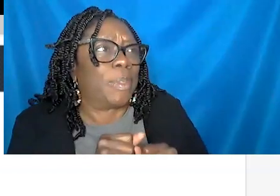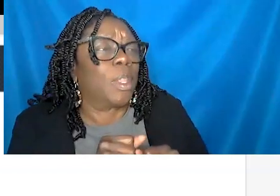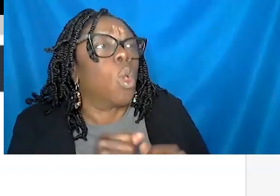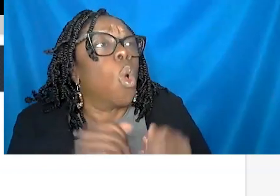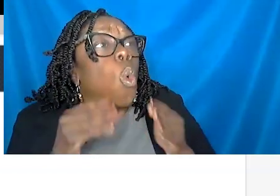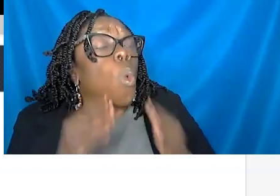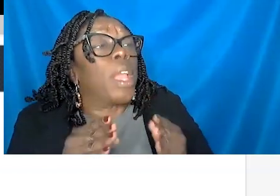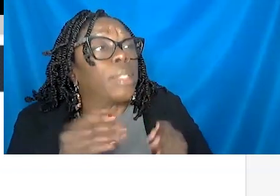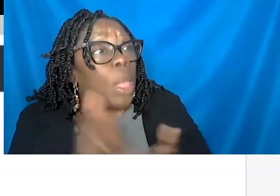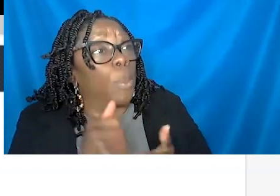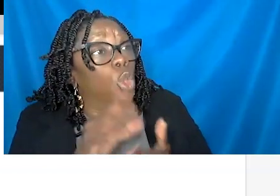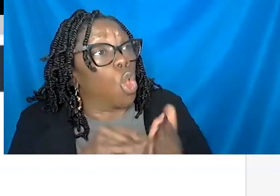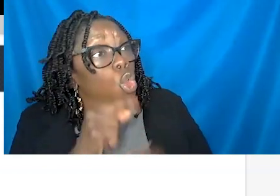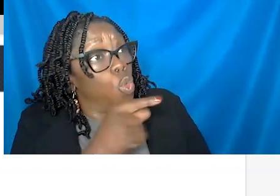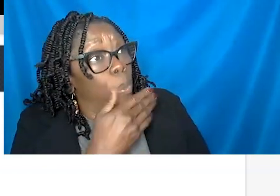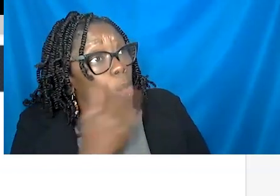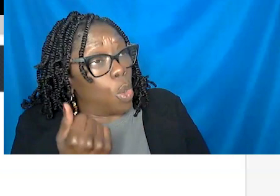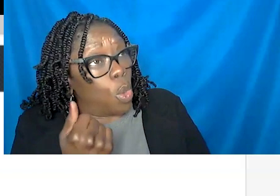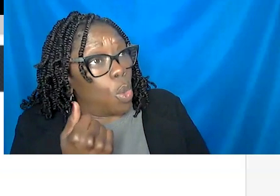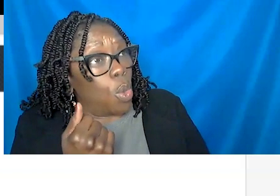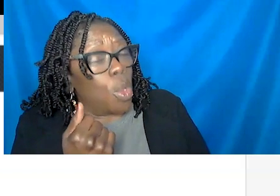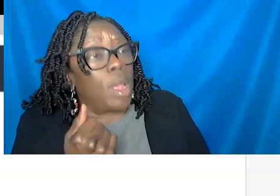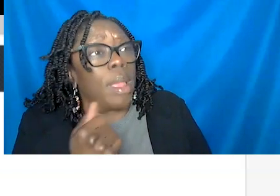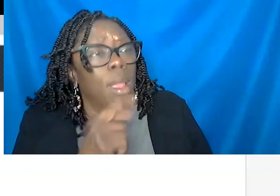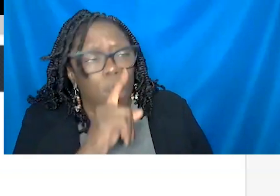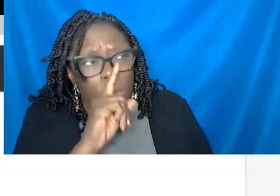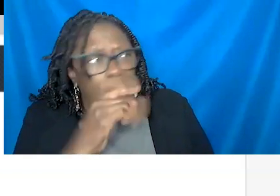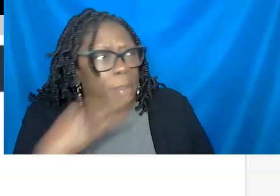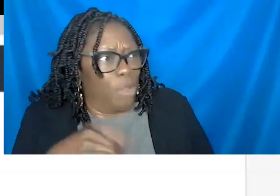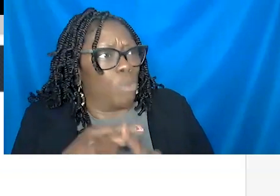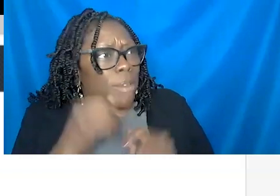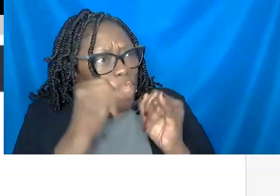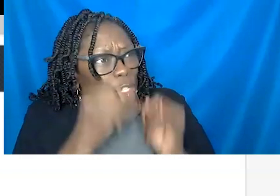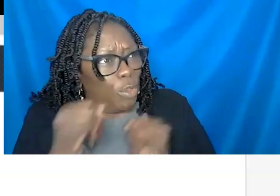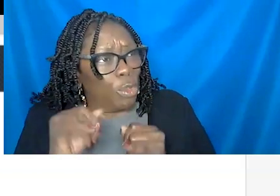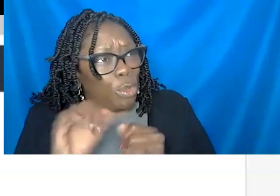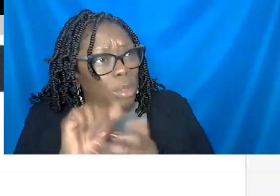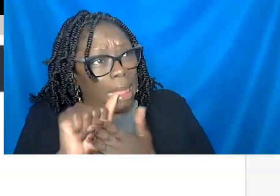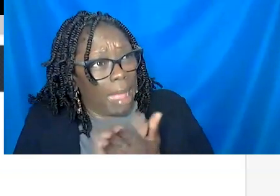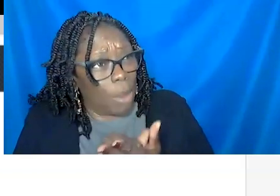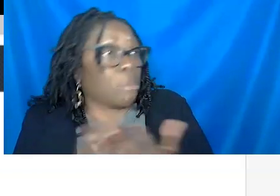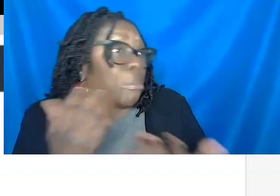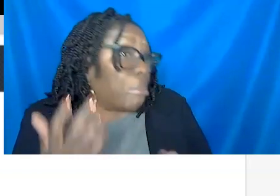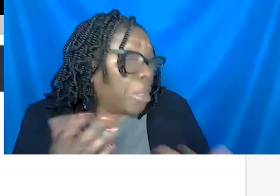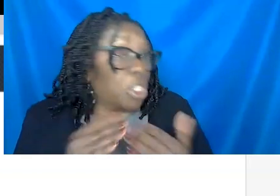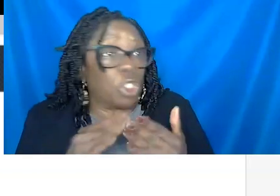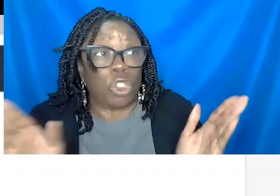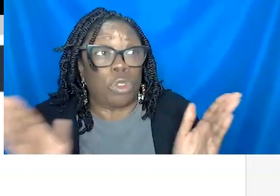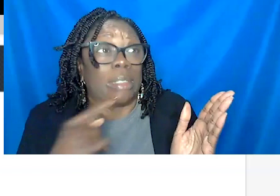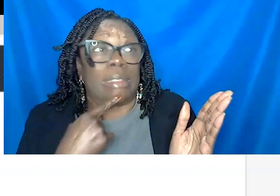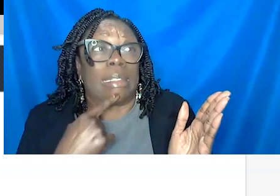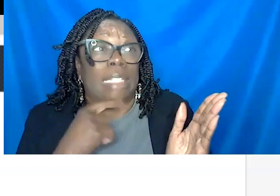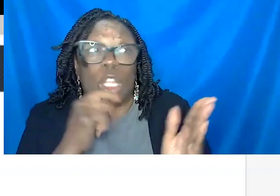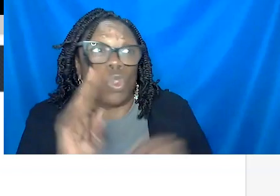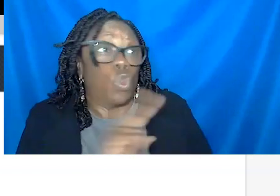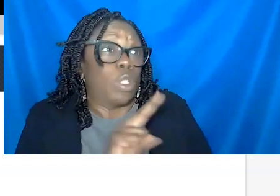you better, and there are benefits to having an individual account. Generally speaking, they tell you that they're not using any of the information